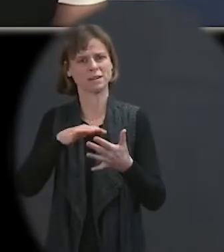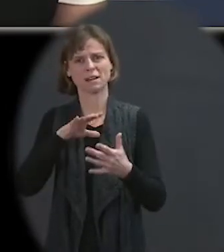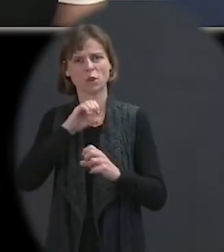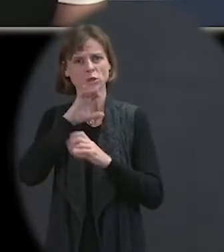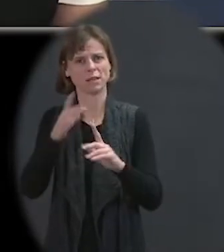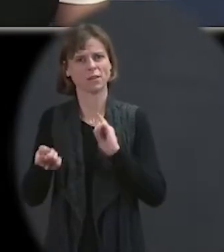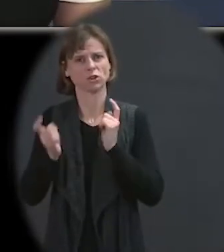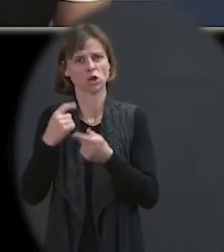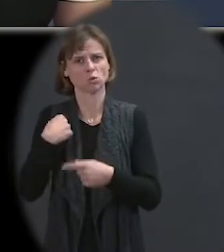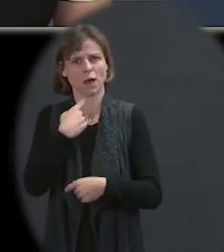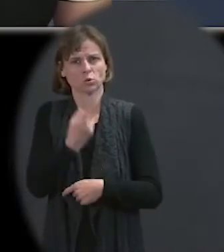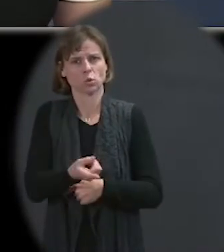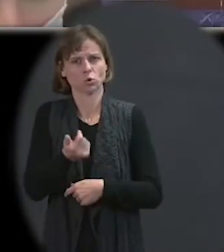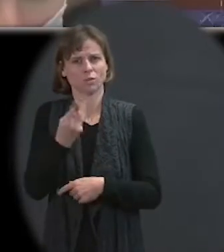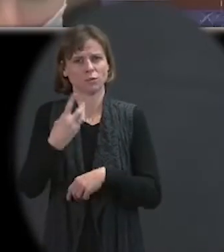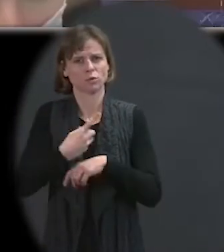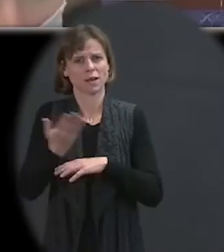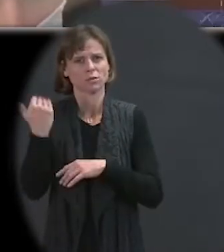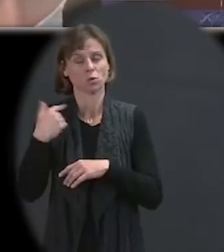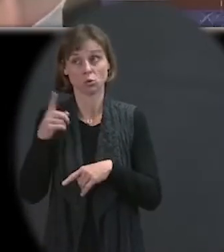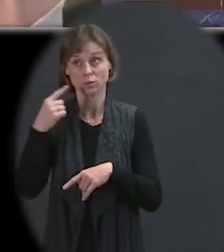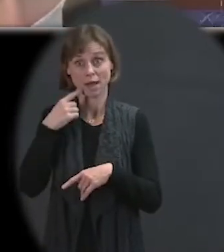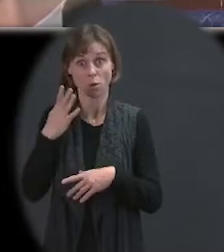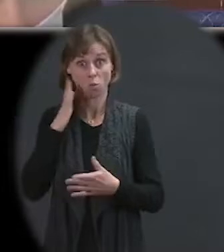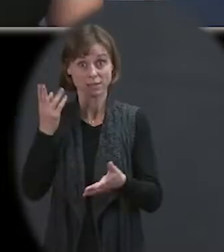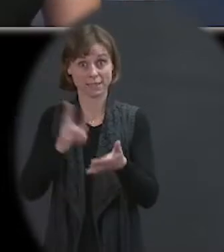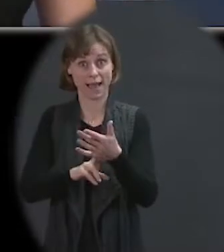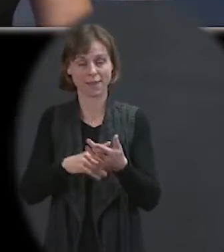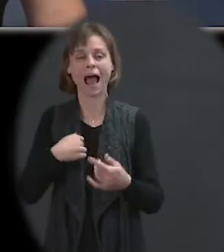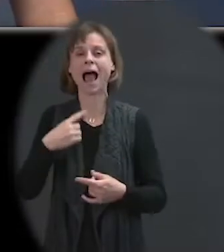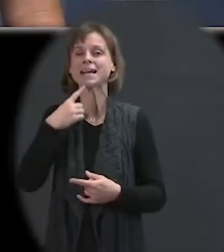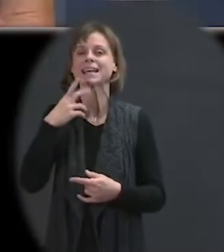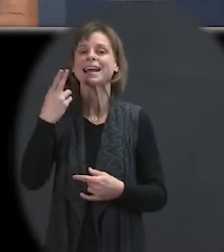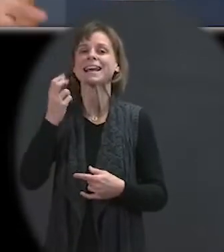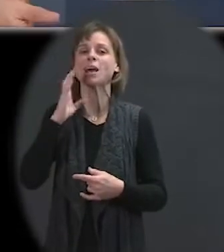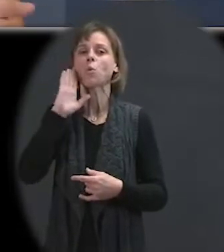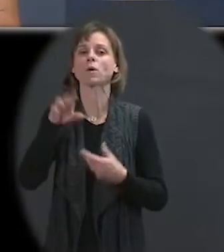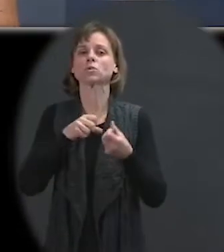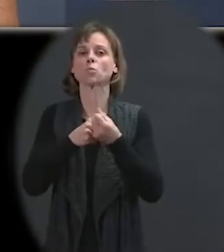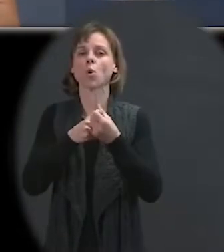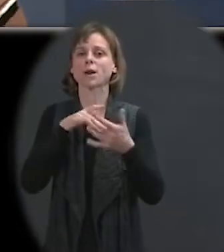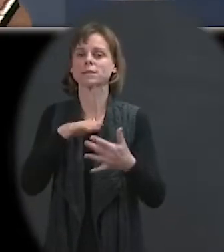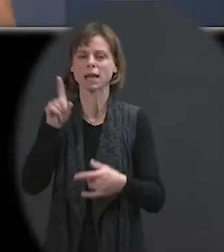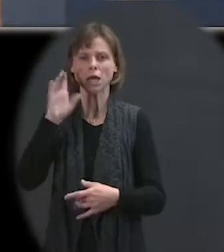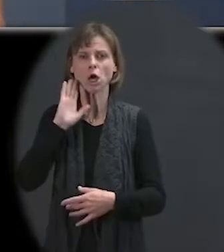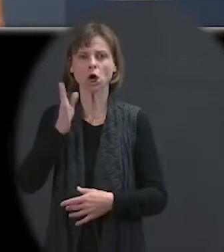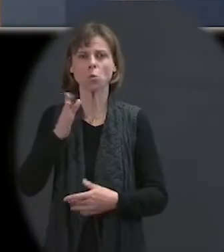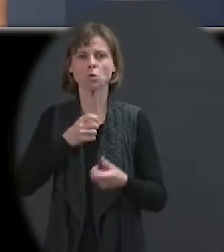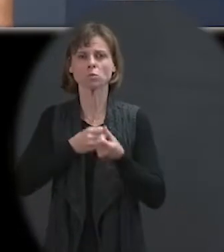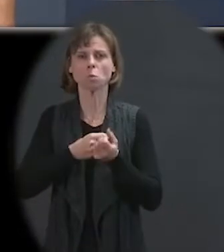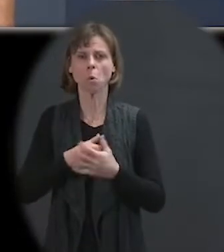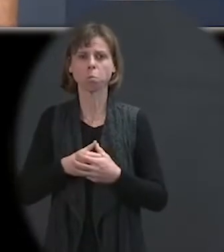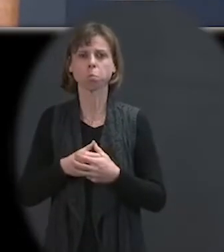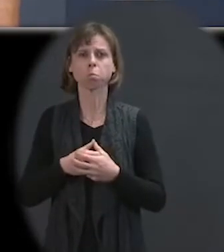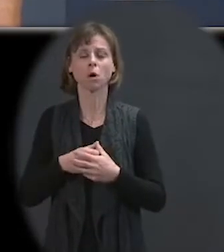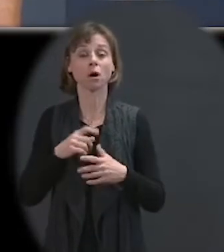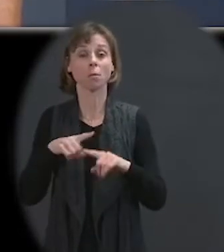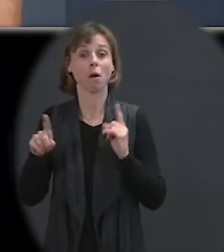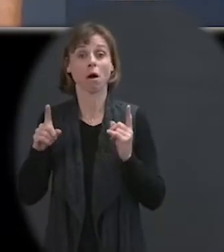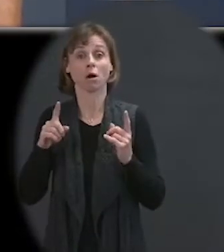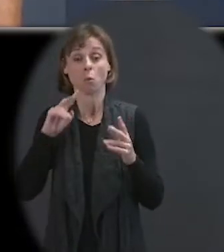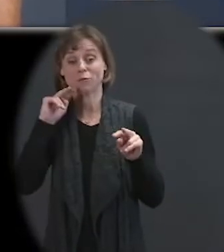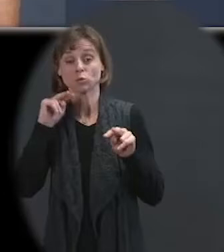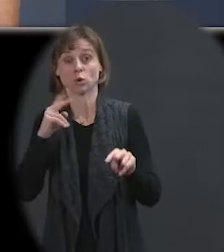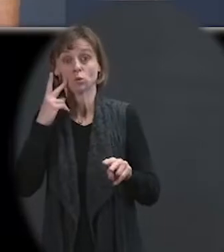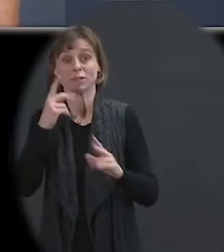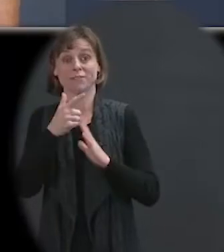of days ago. He stopped short of saying he would sign the bill. I said he would support a study, and he certainly would. And we'll take a look if there's legislation that